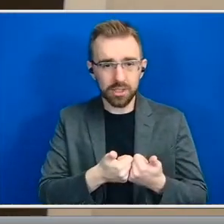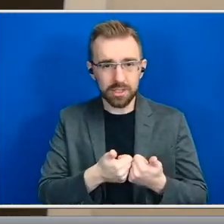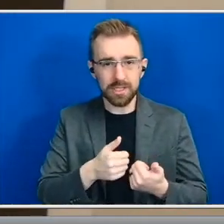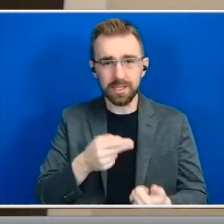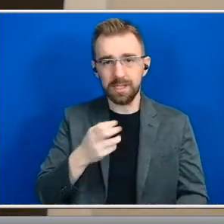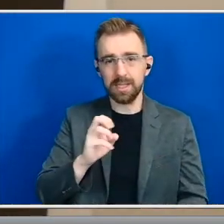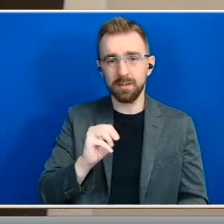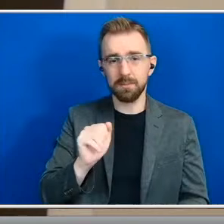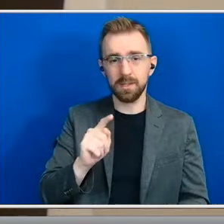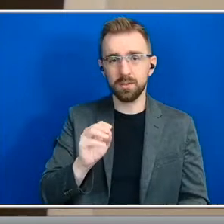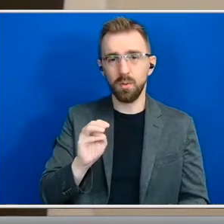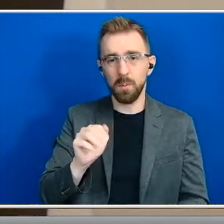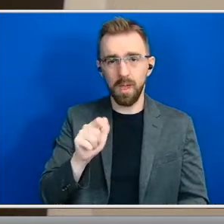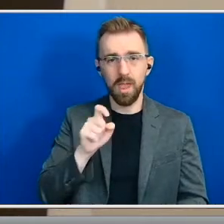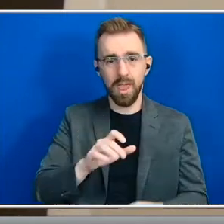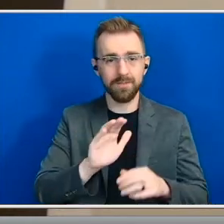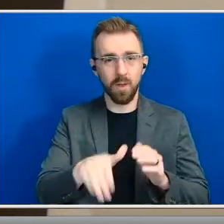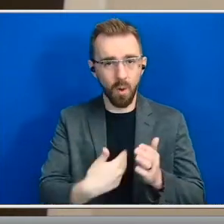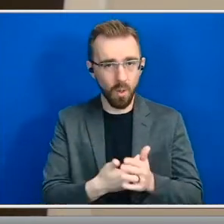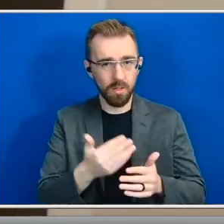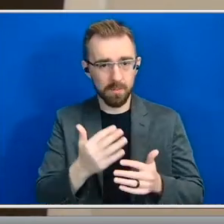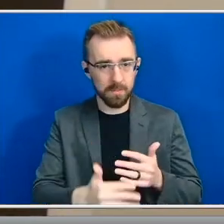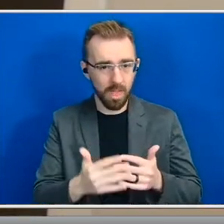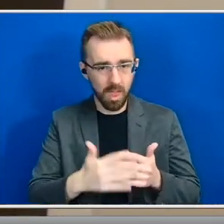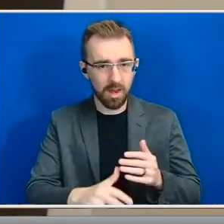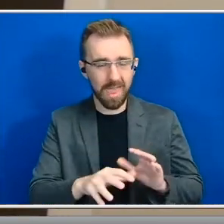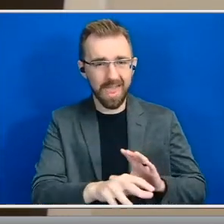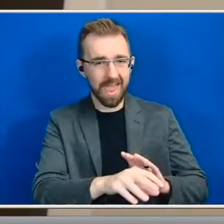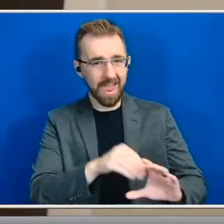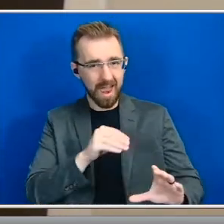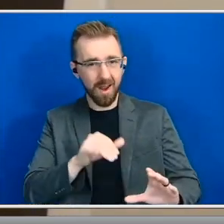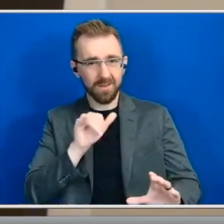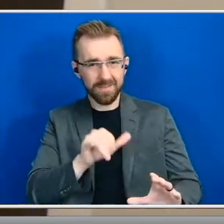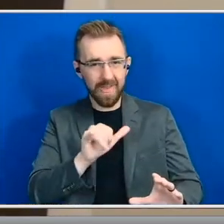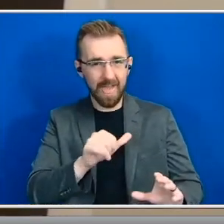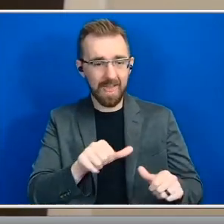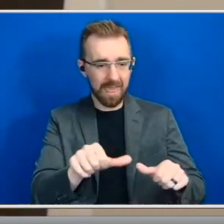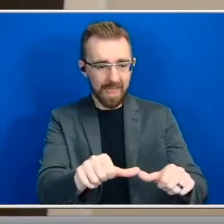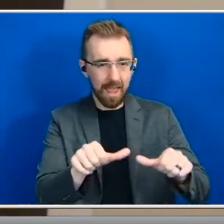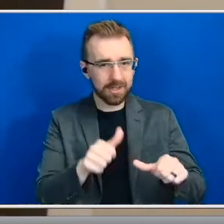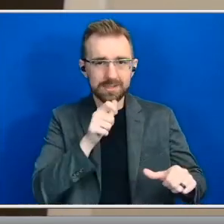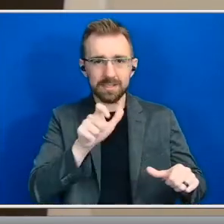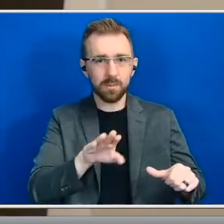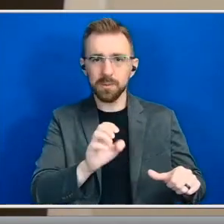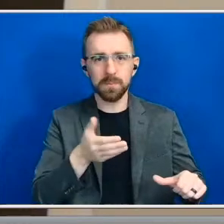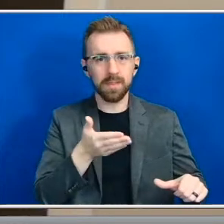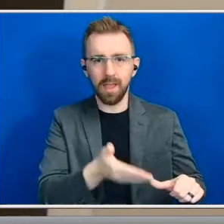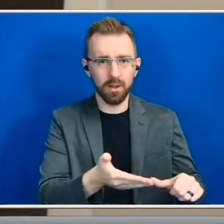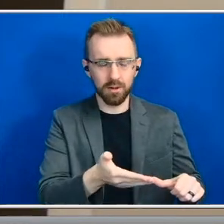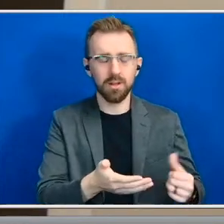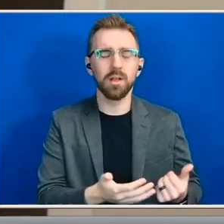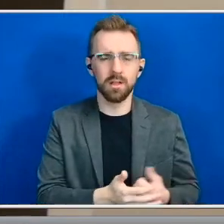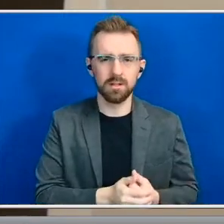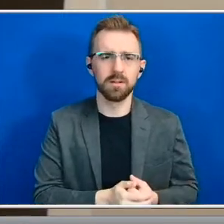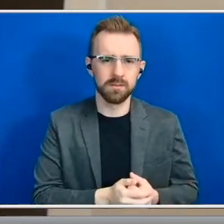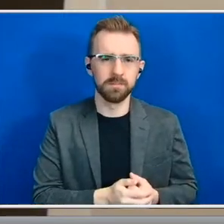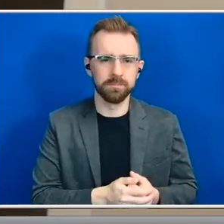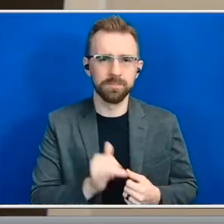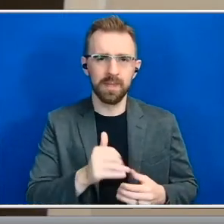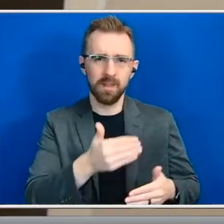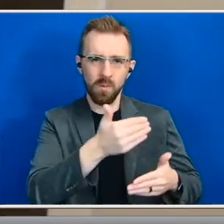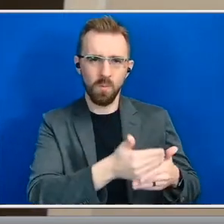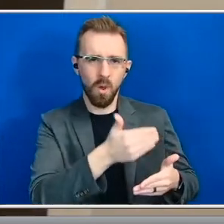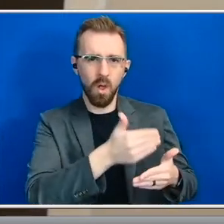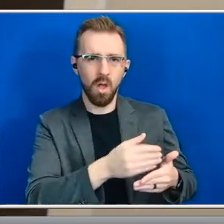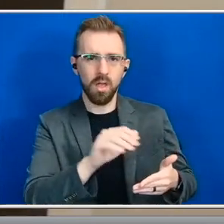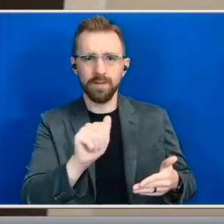is that you have to get all the blood out of that false area, the inner wall of the aorta,